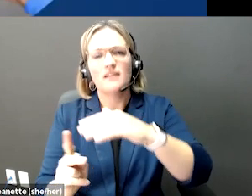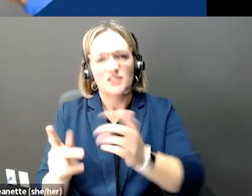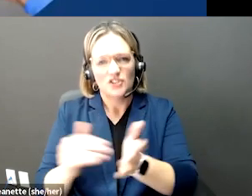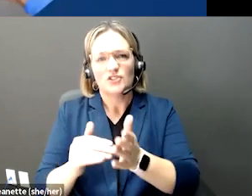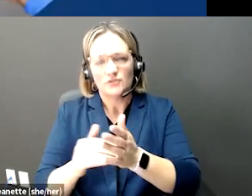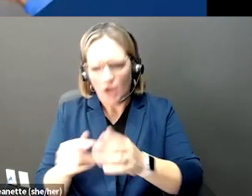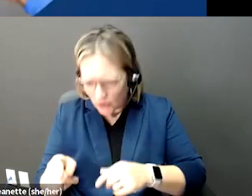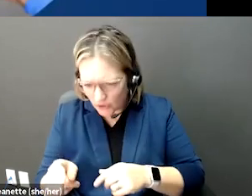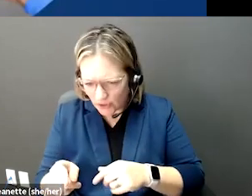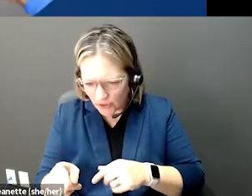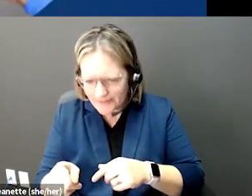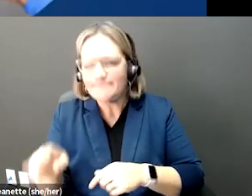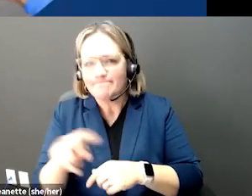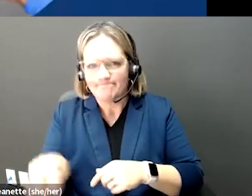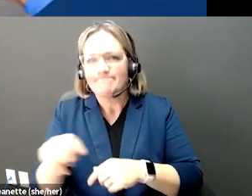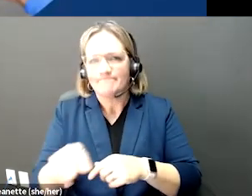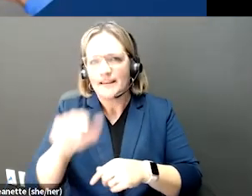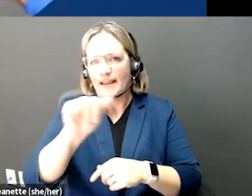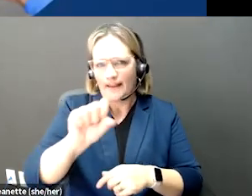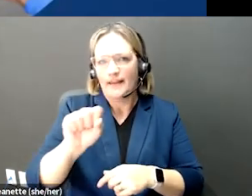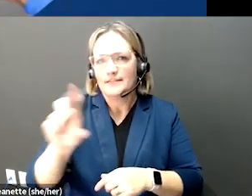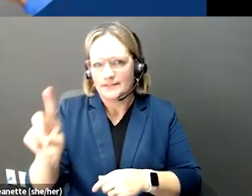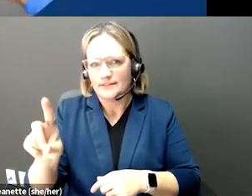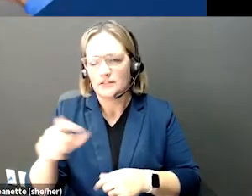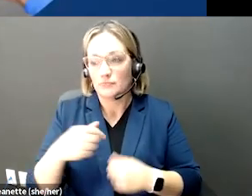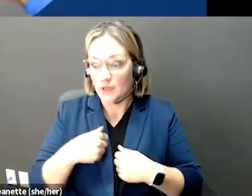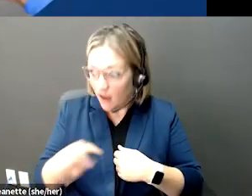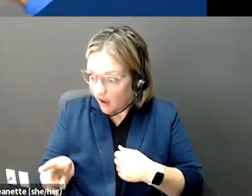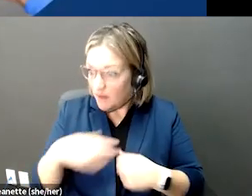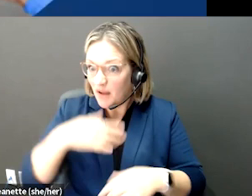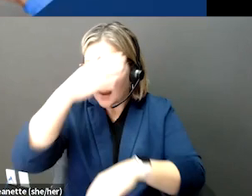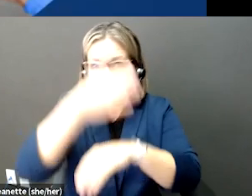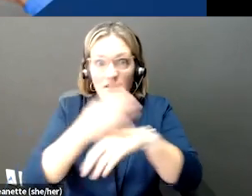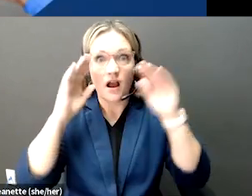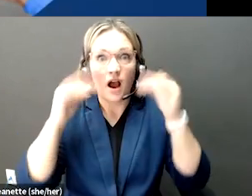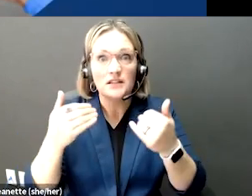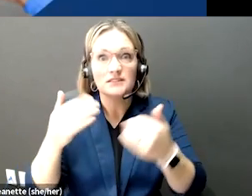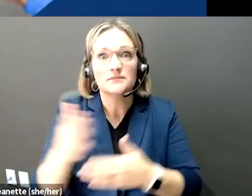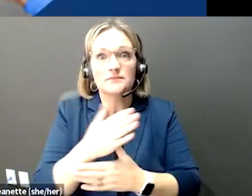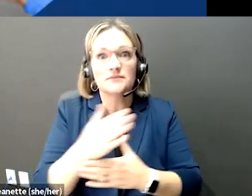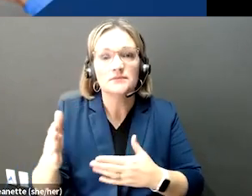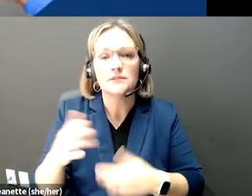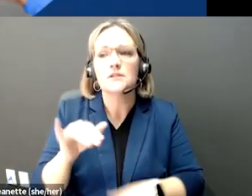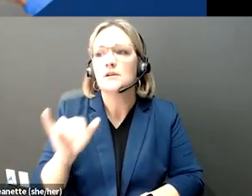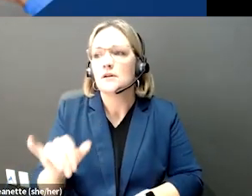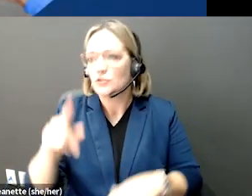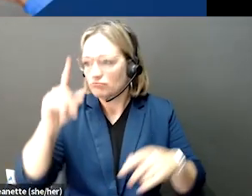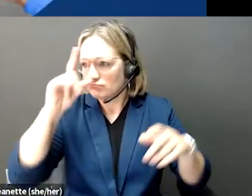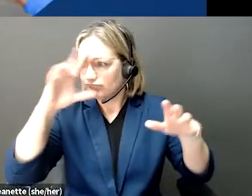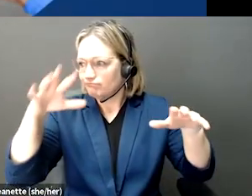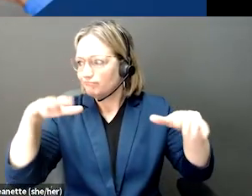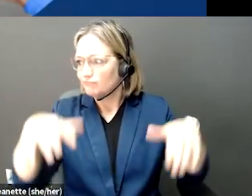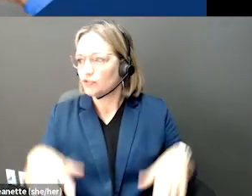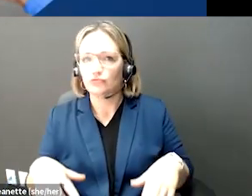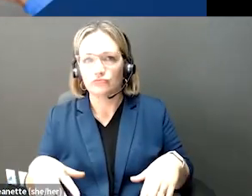"Your son is definitely on the spectrum," I was in shock and scared of what the future may hold for him. I was a single parent